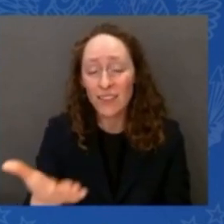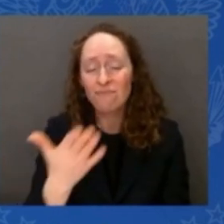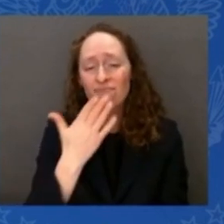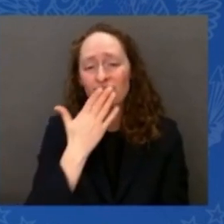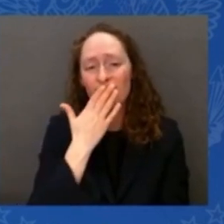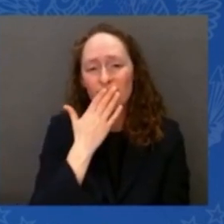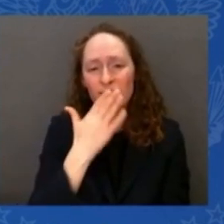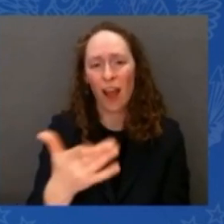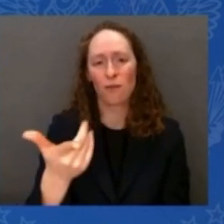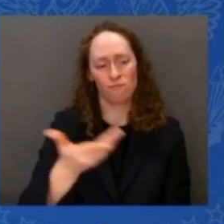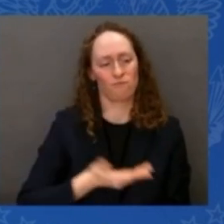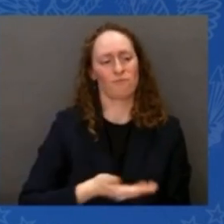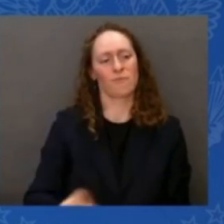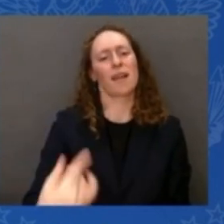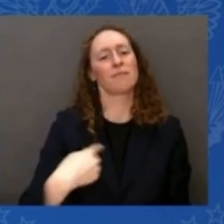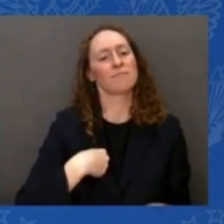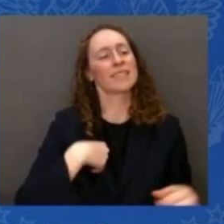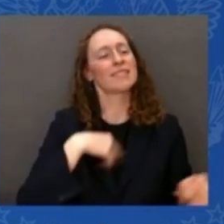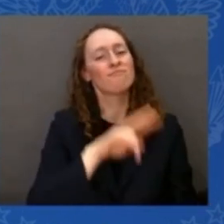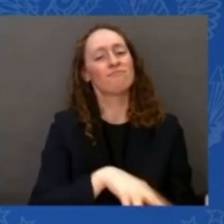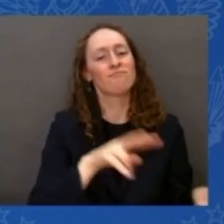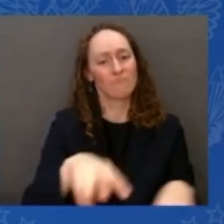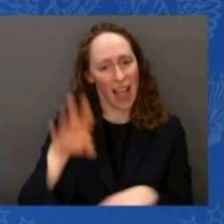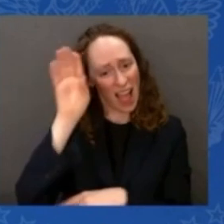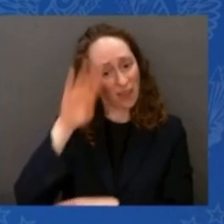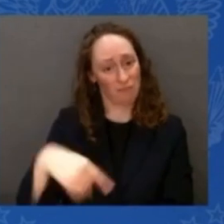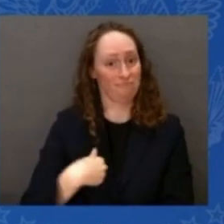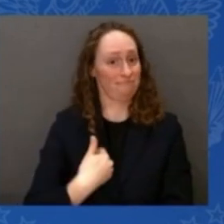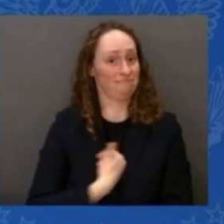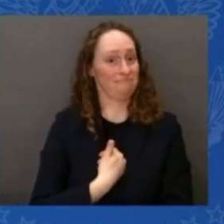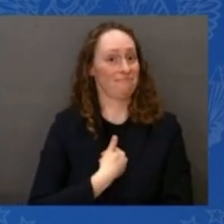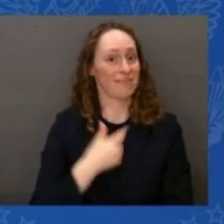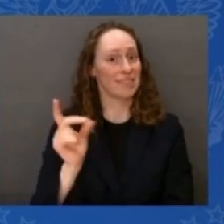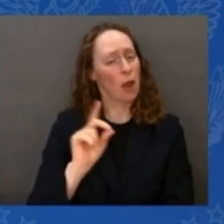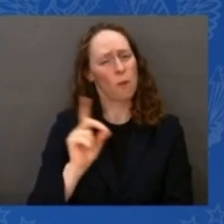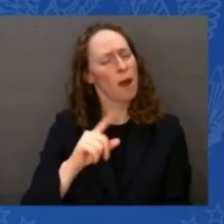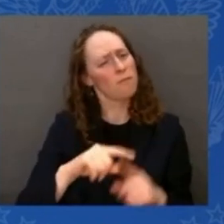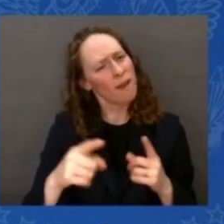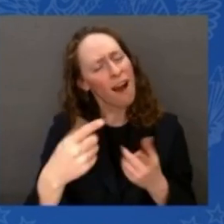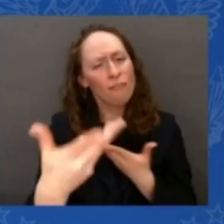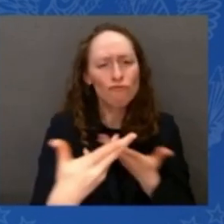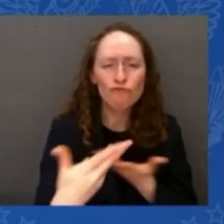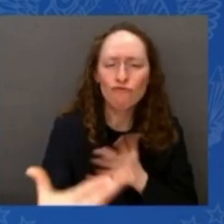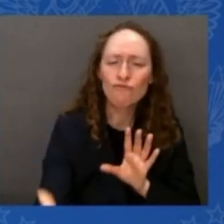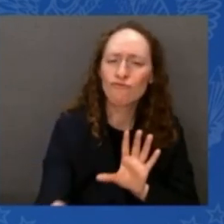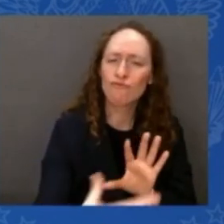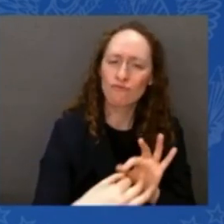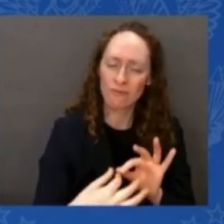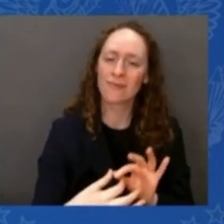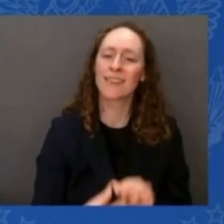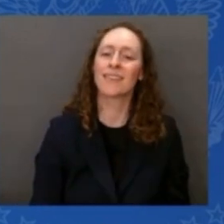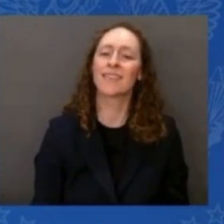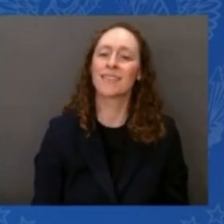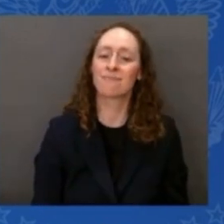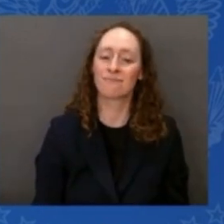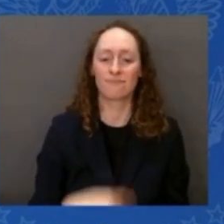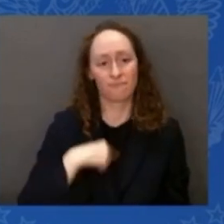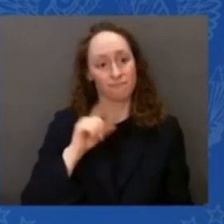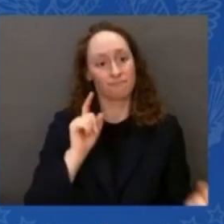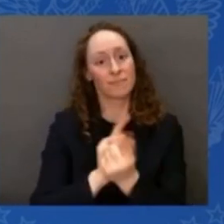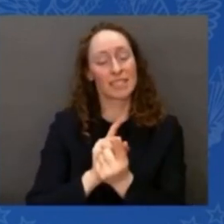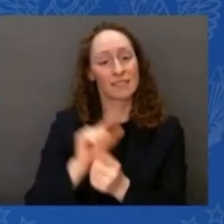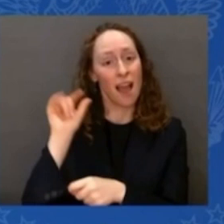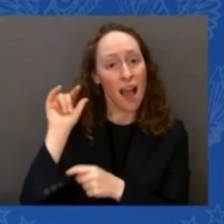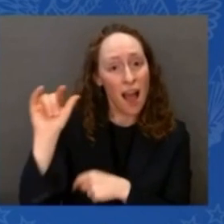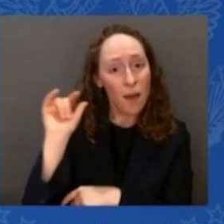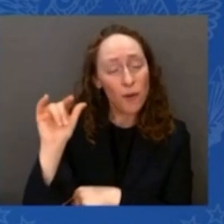Bobby, where are you? There you are. He came out to the airport to greet me, and I said, you know what the worst sentence in the English language is?